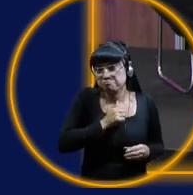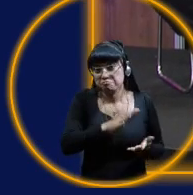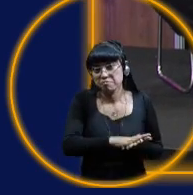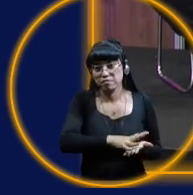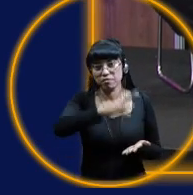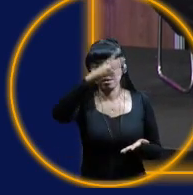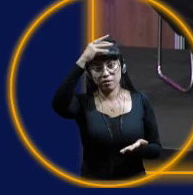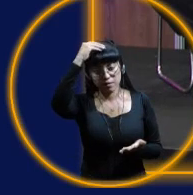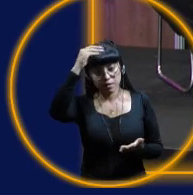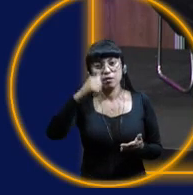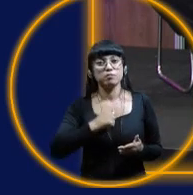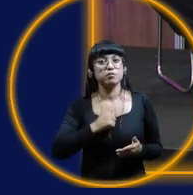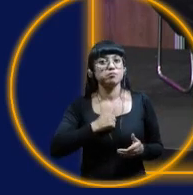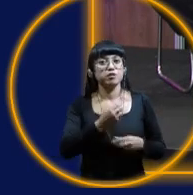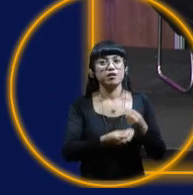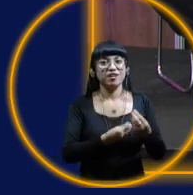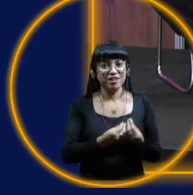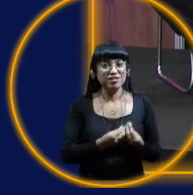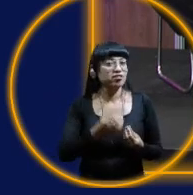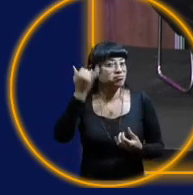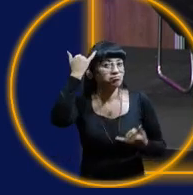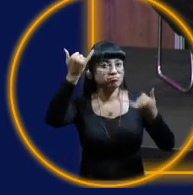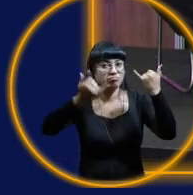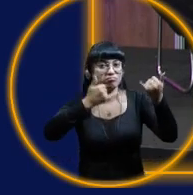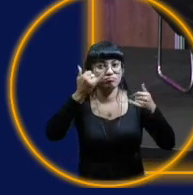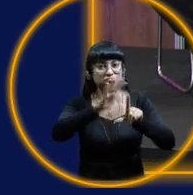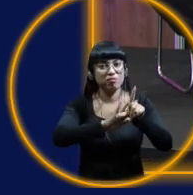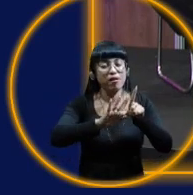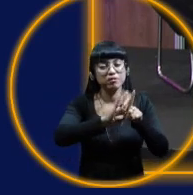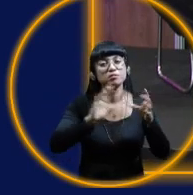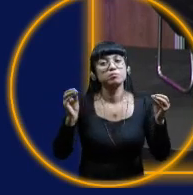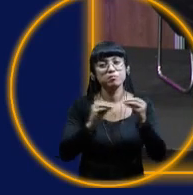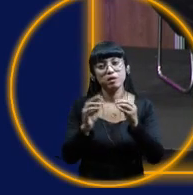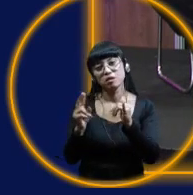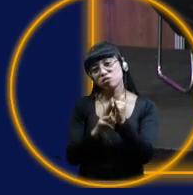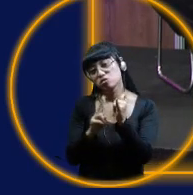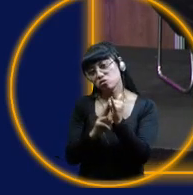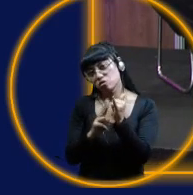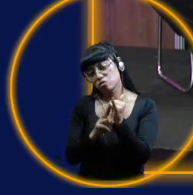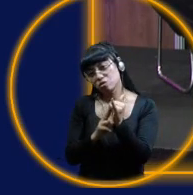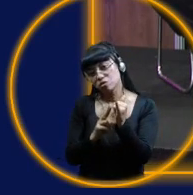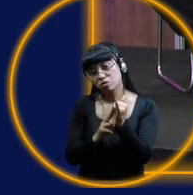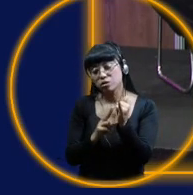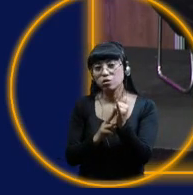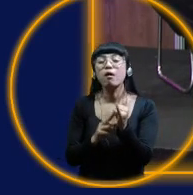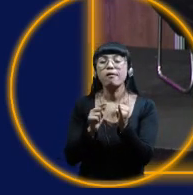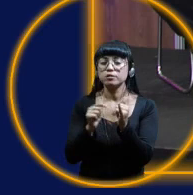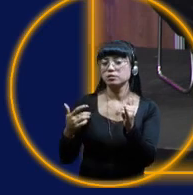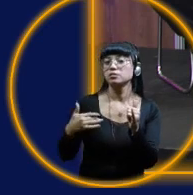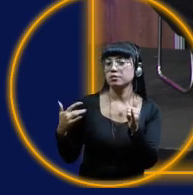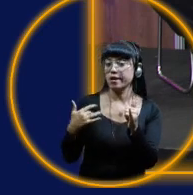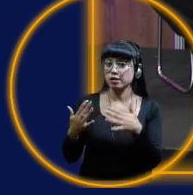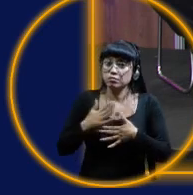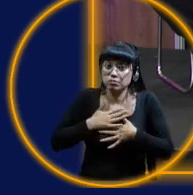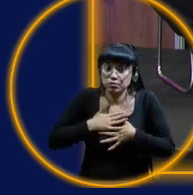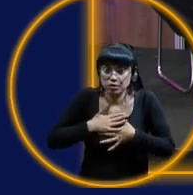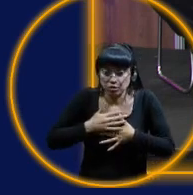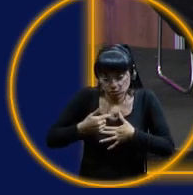music videos and then also YouTube videos. And I feel like for me, some